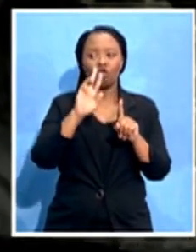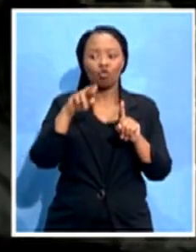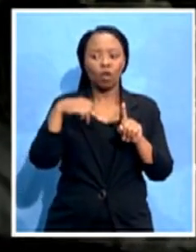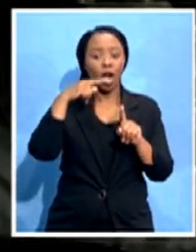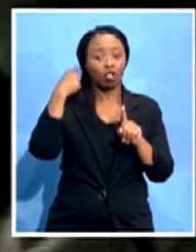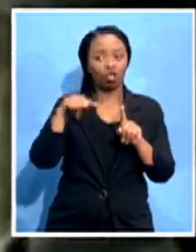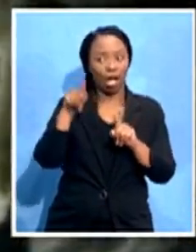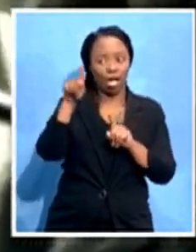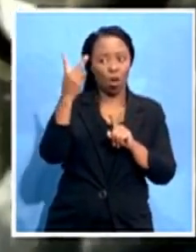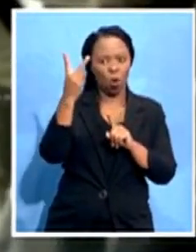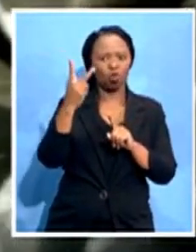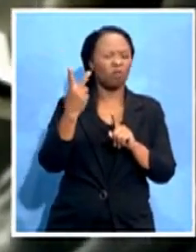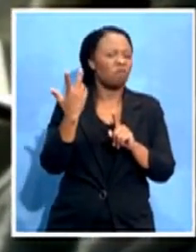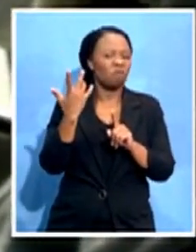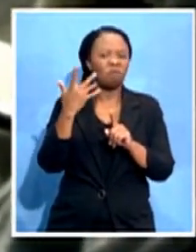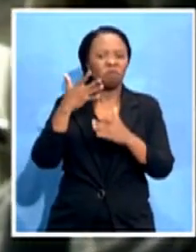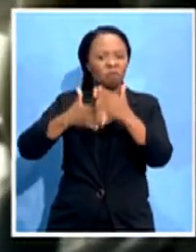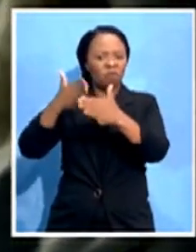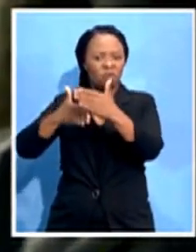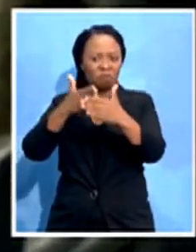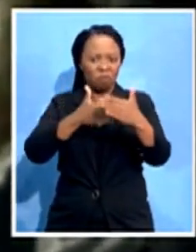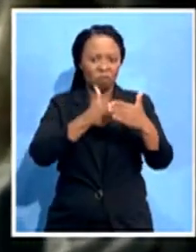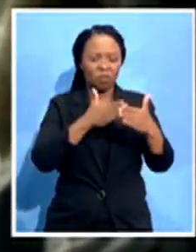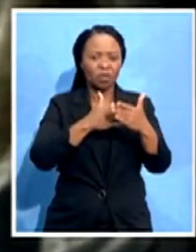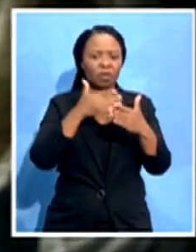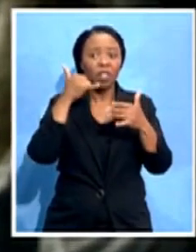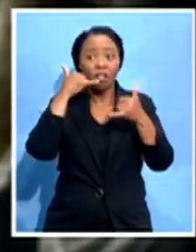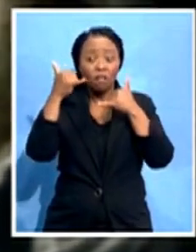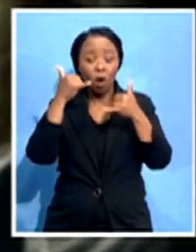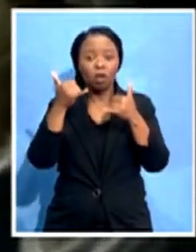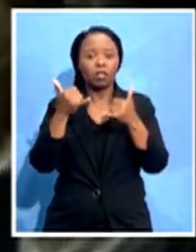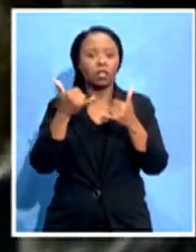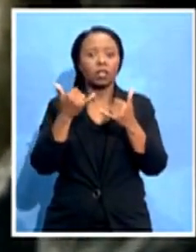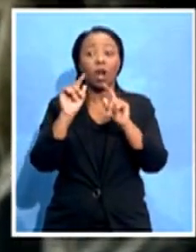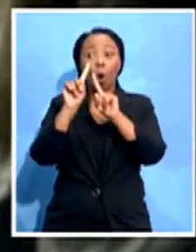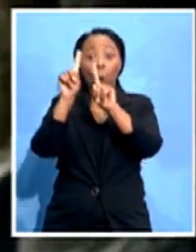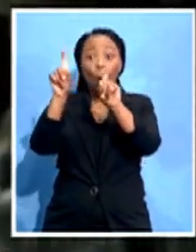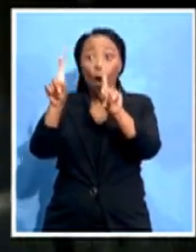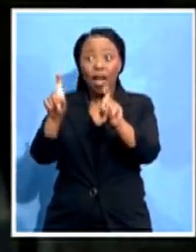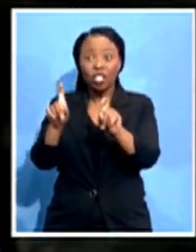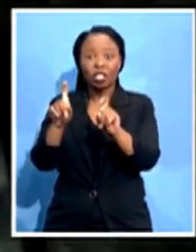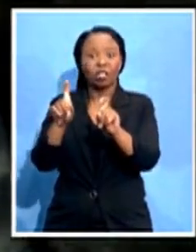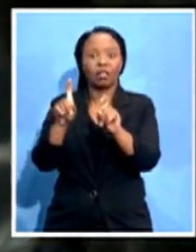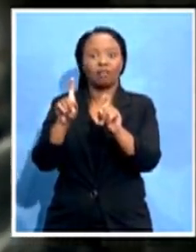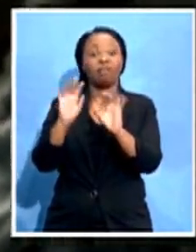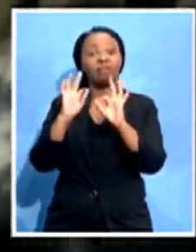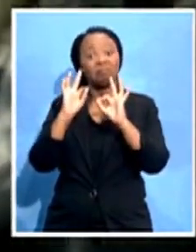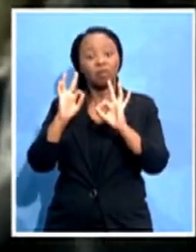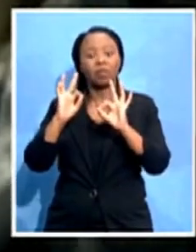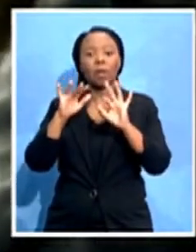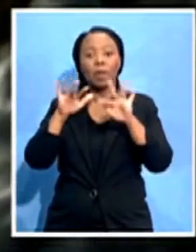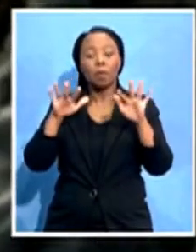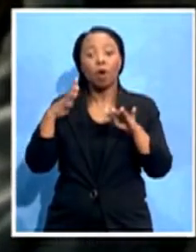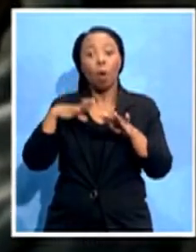not available to really take questions on certain issues that people would want to raise. For example, when you talk